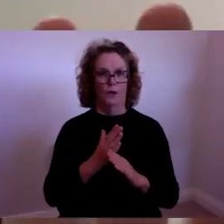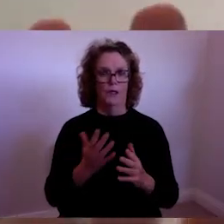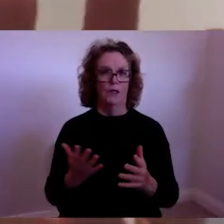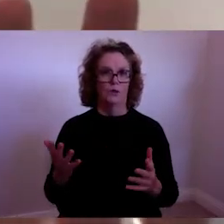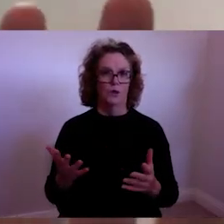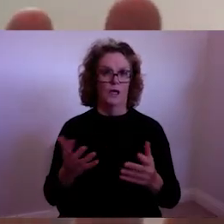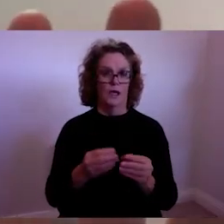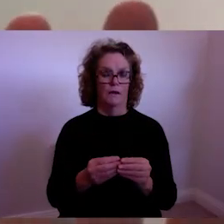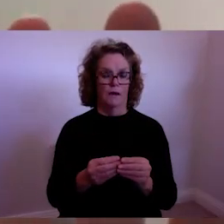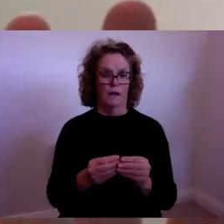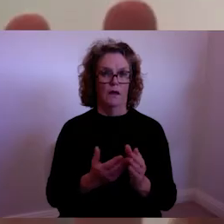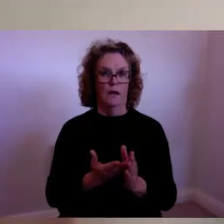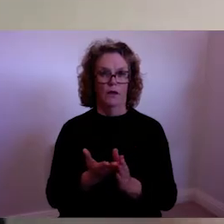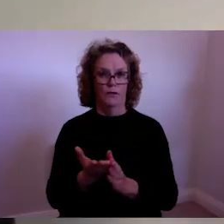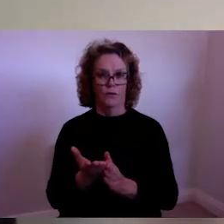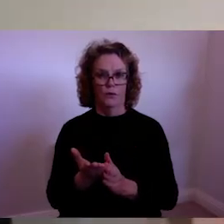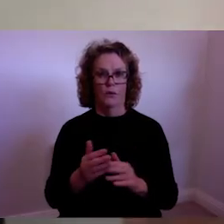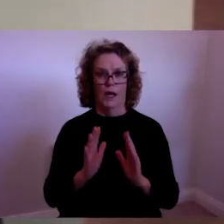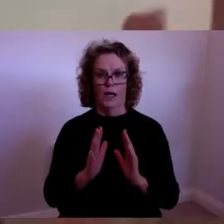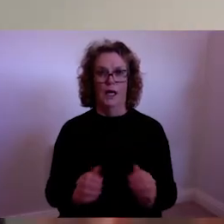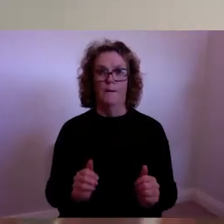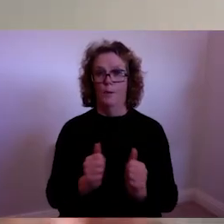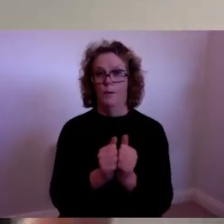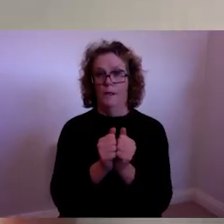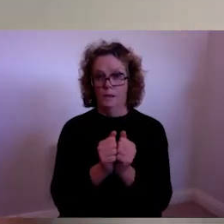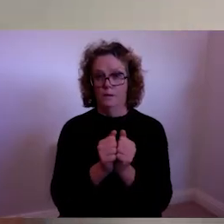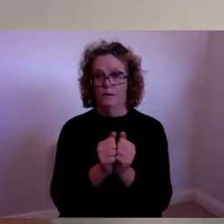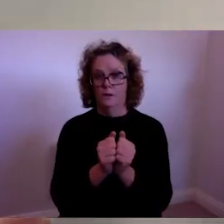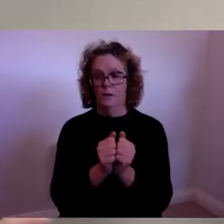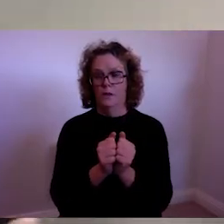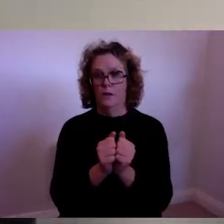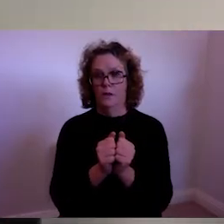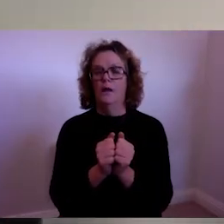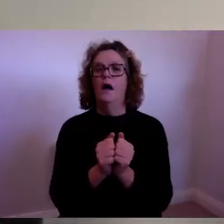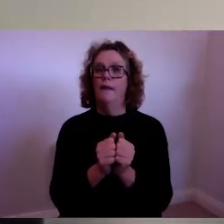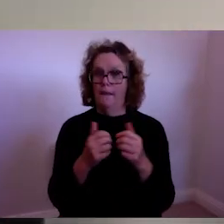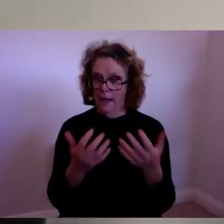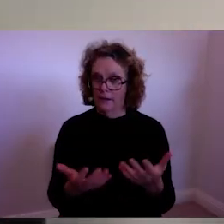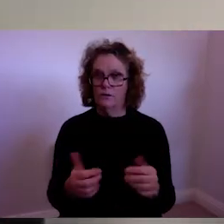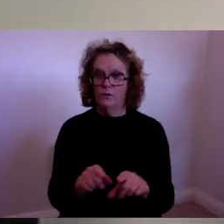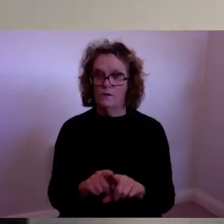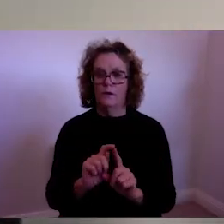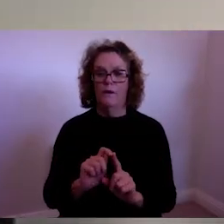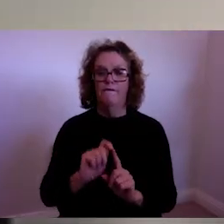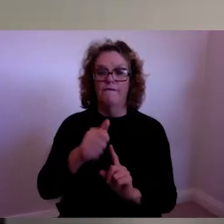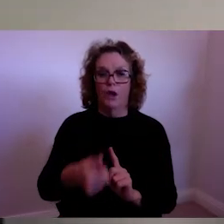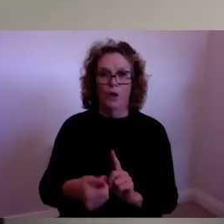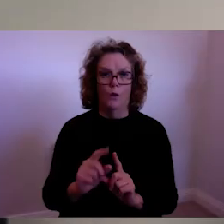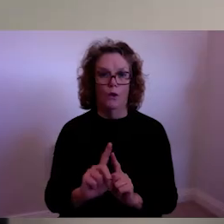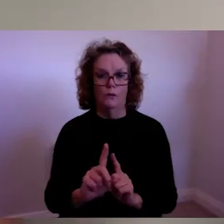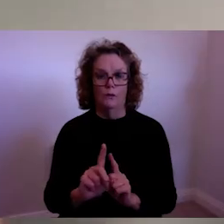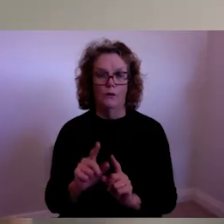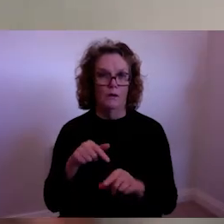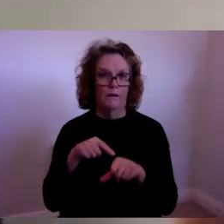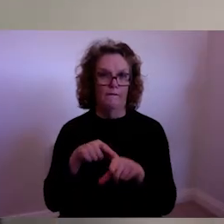or any appointment, and then being prepared with what follows up from the